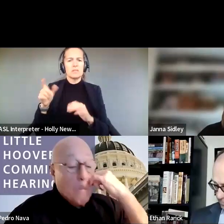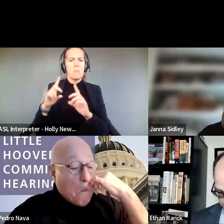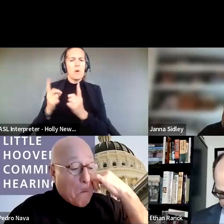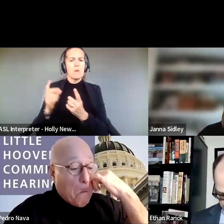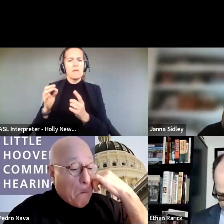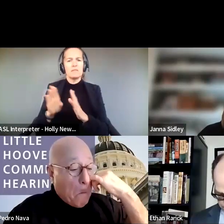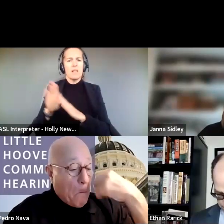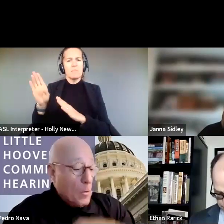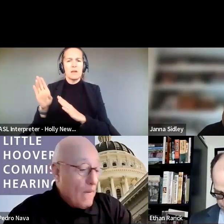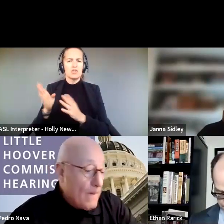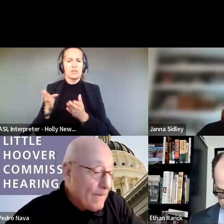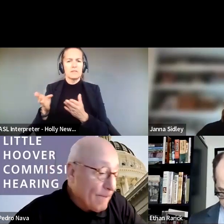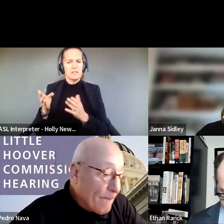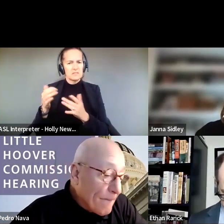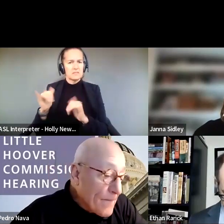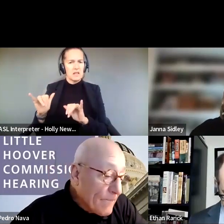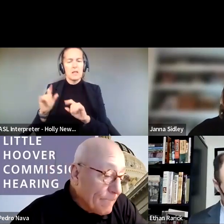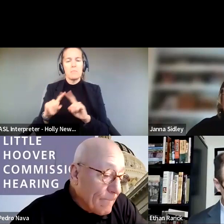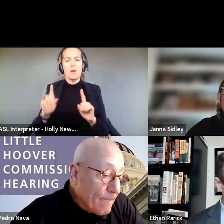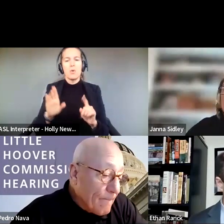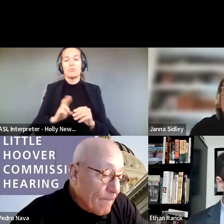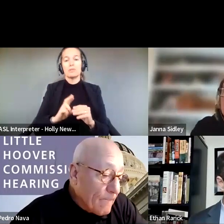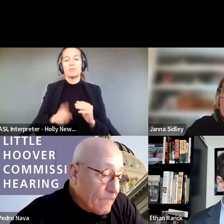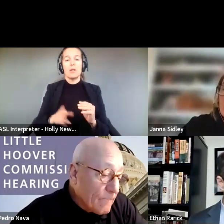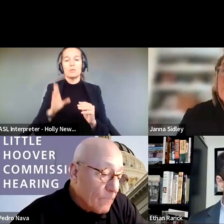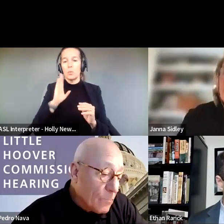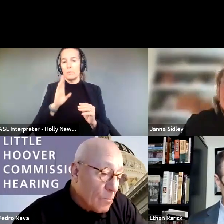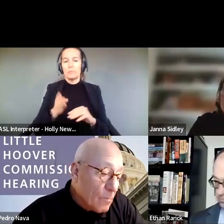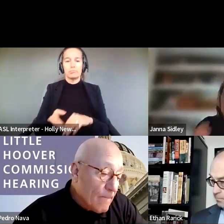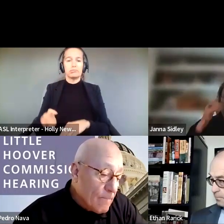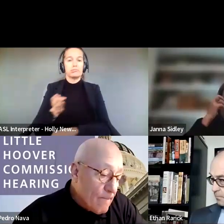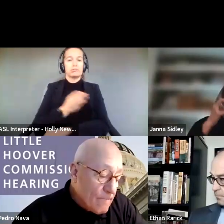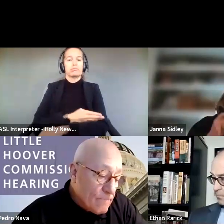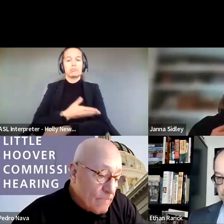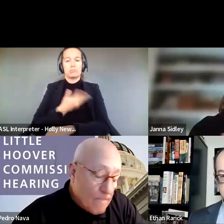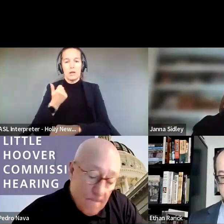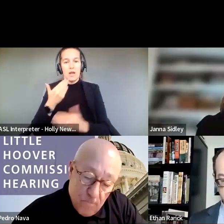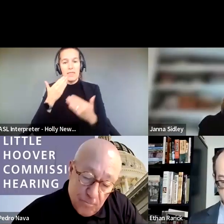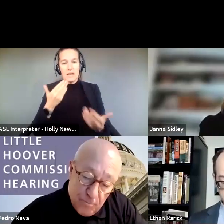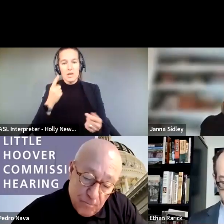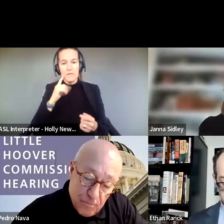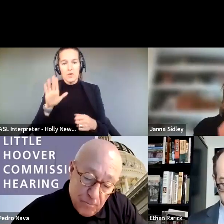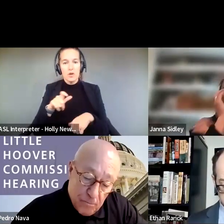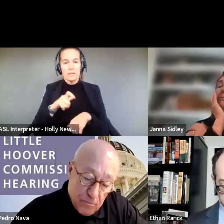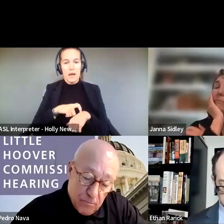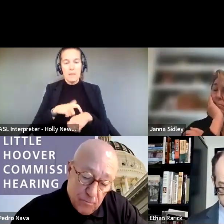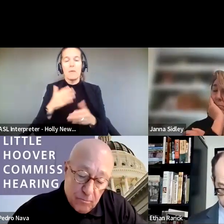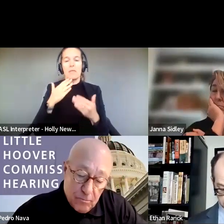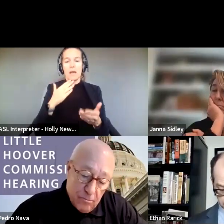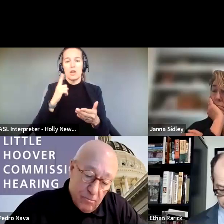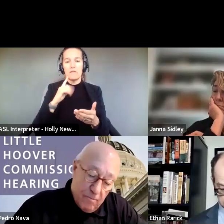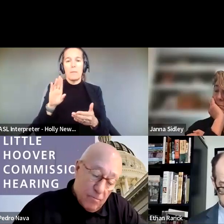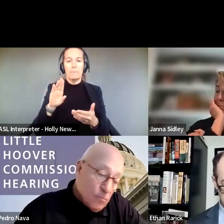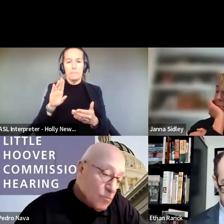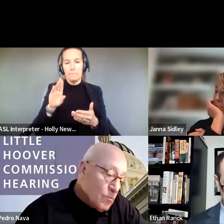Services, but your results will be incredibly better. Thank you for your time, and thank you for being